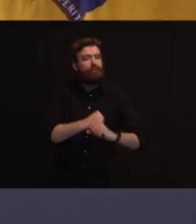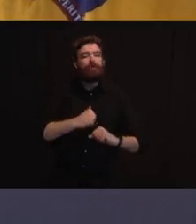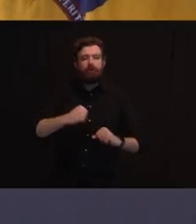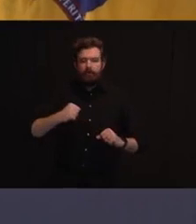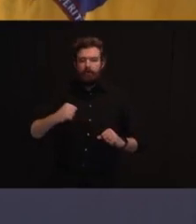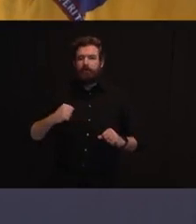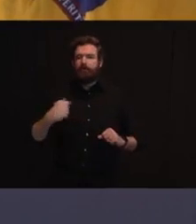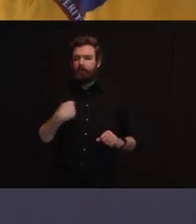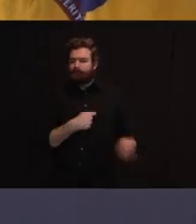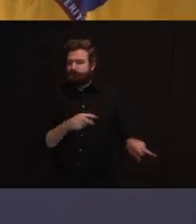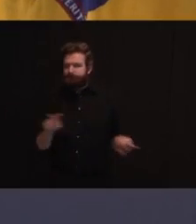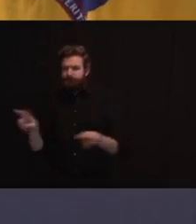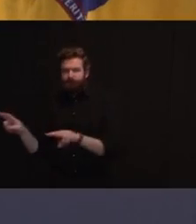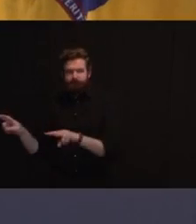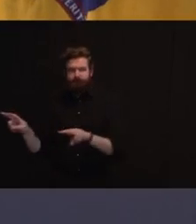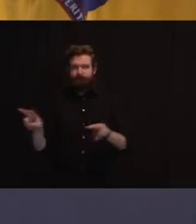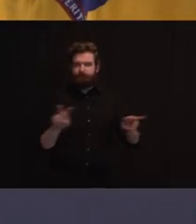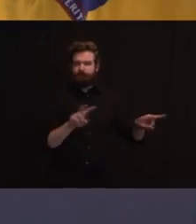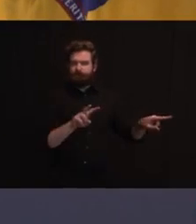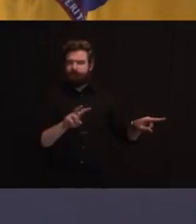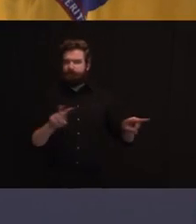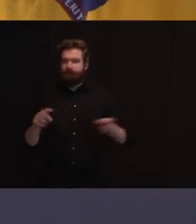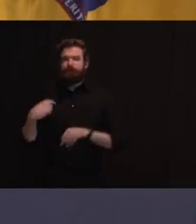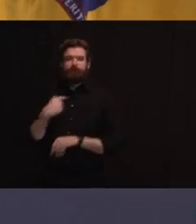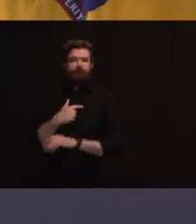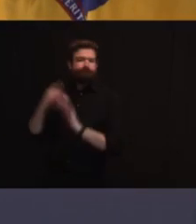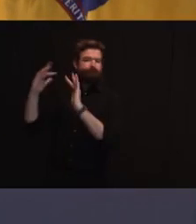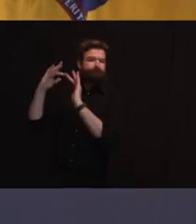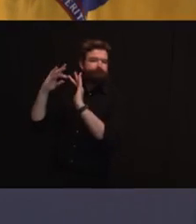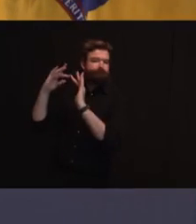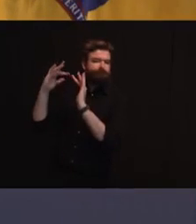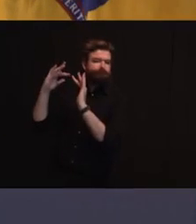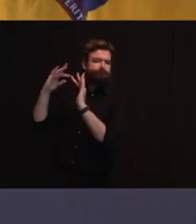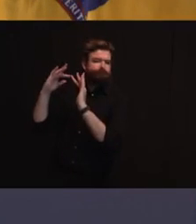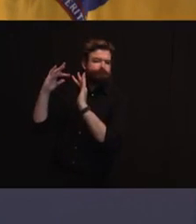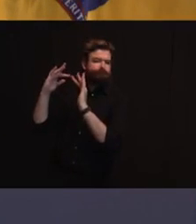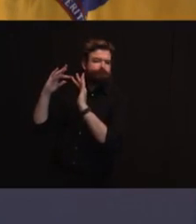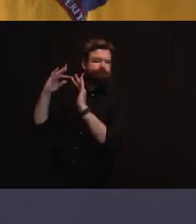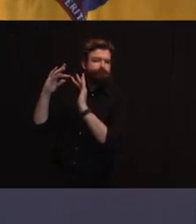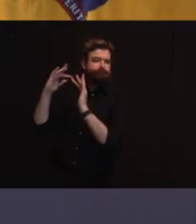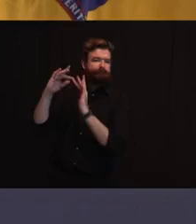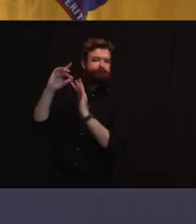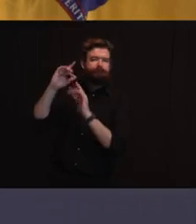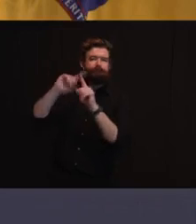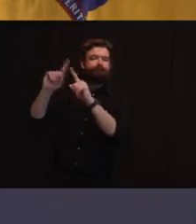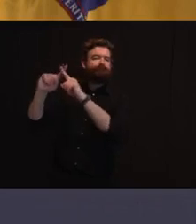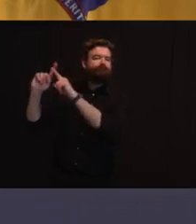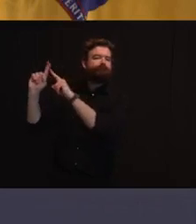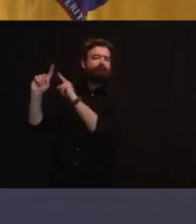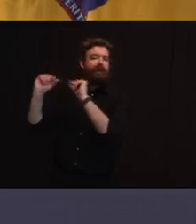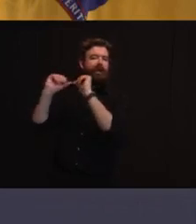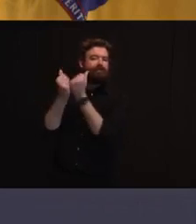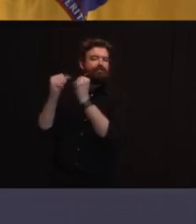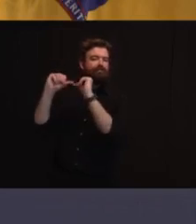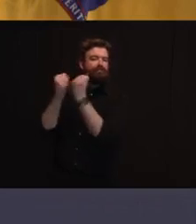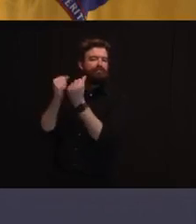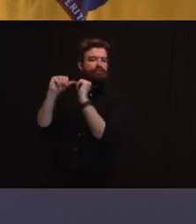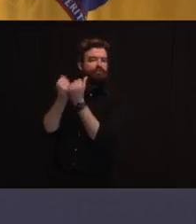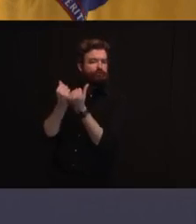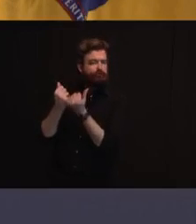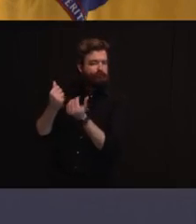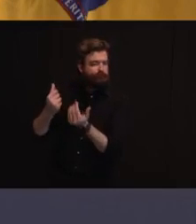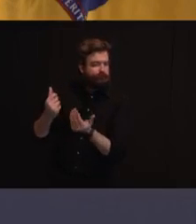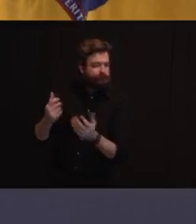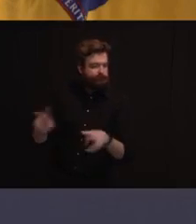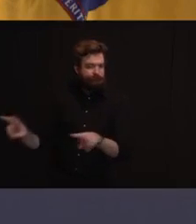communicating aggressively with stakeholders, and I know you're going to go through that. But as we sit here today, the threat, whether